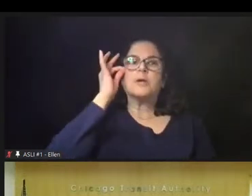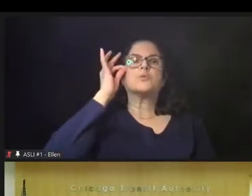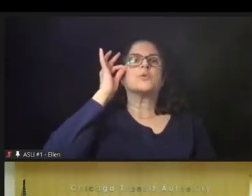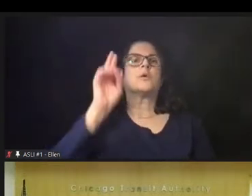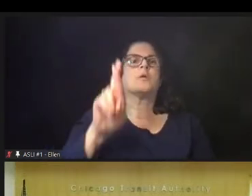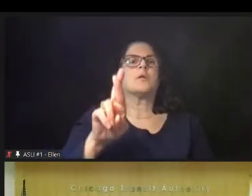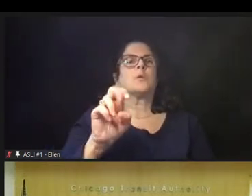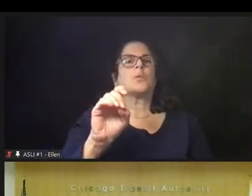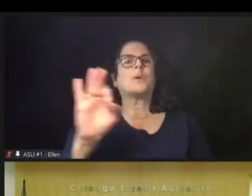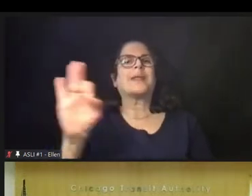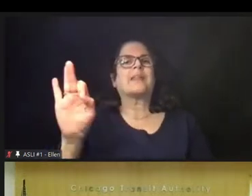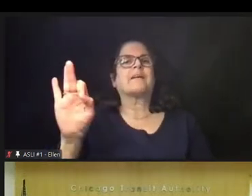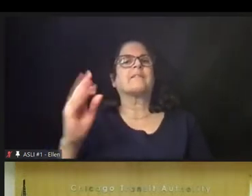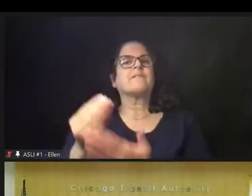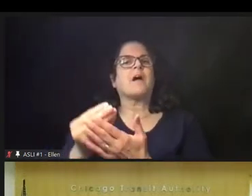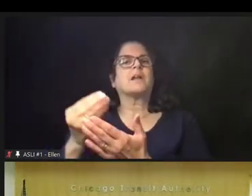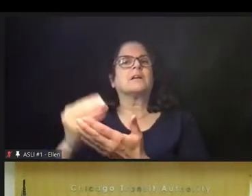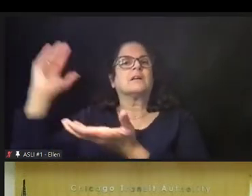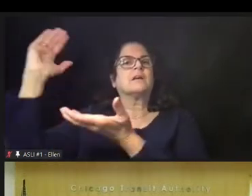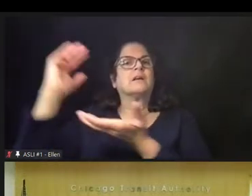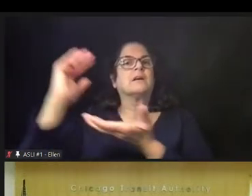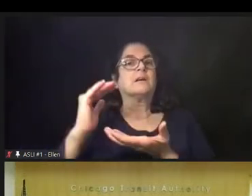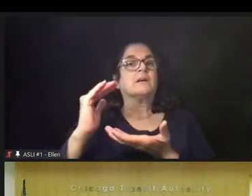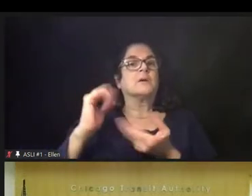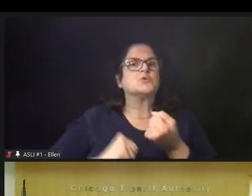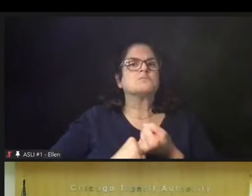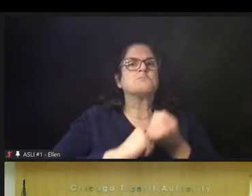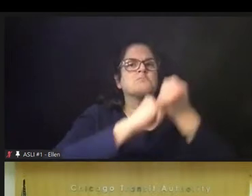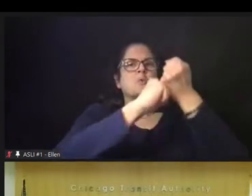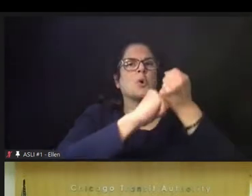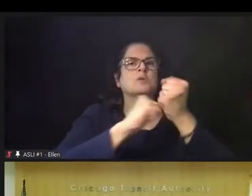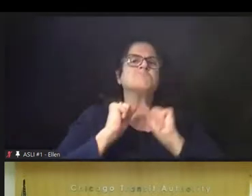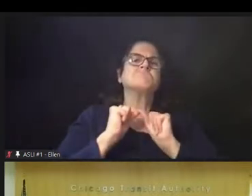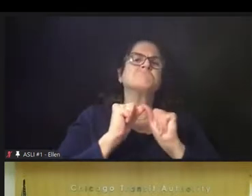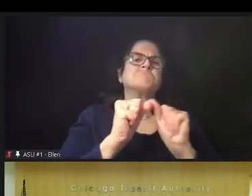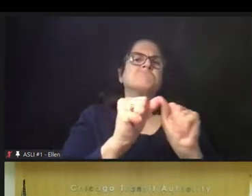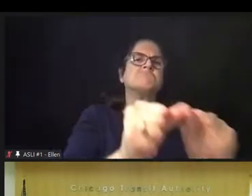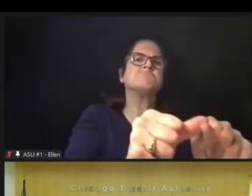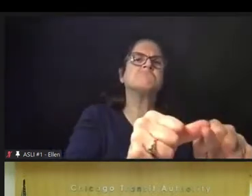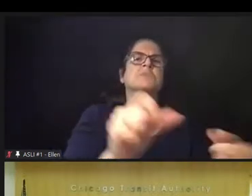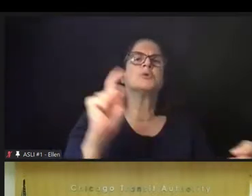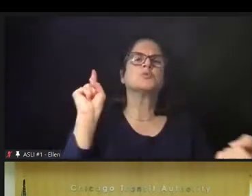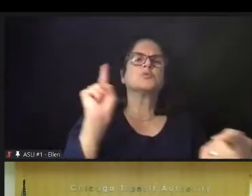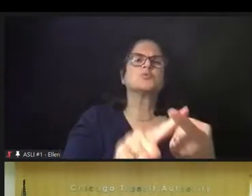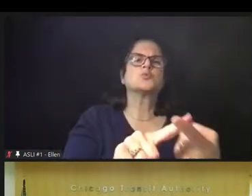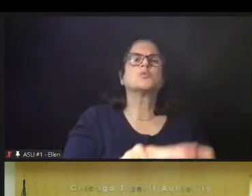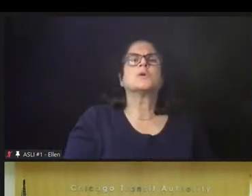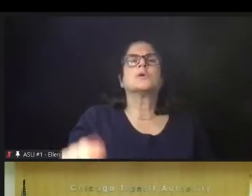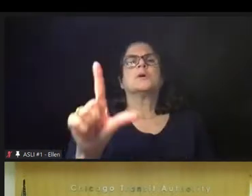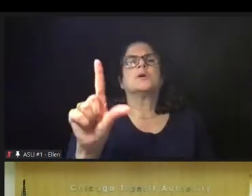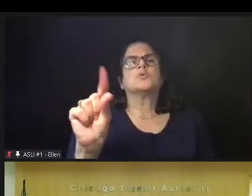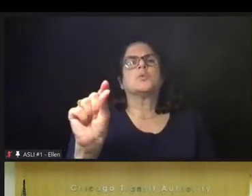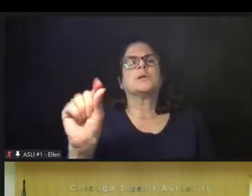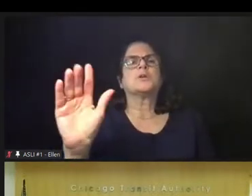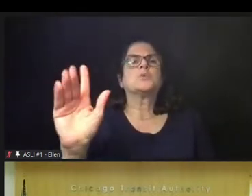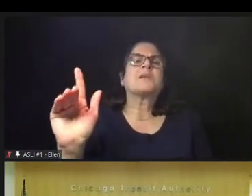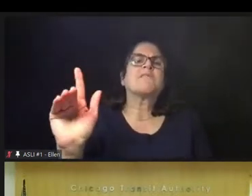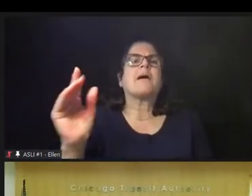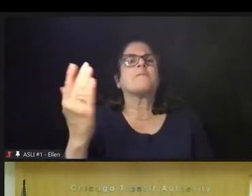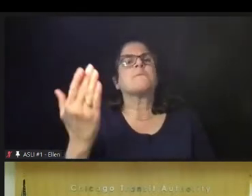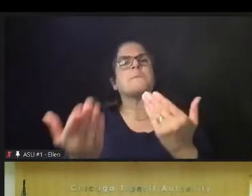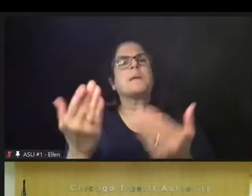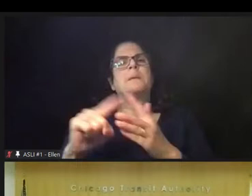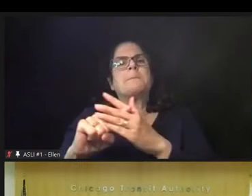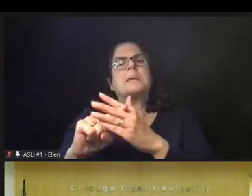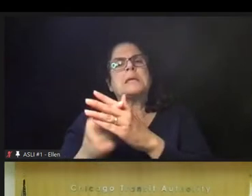take us through 2025 and into the very early portion of 2026 based on current